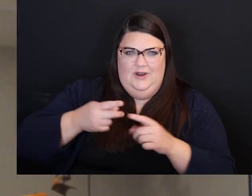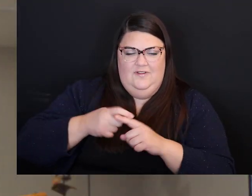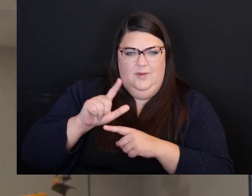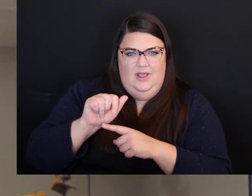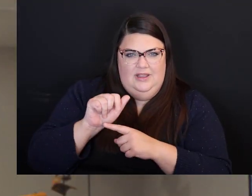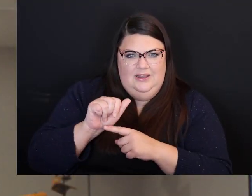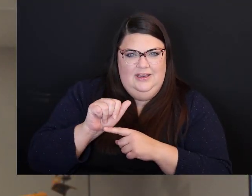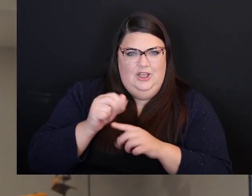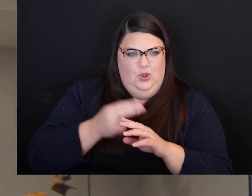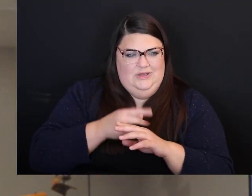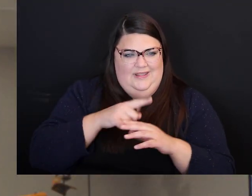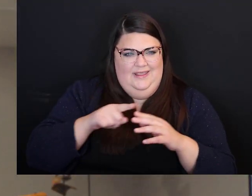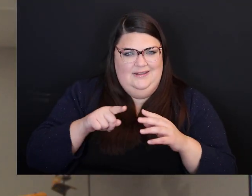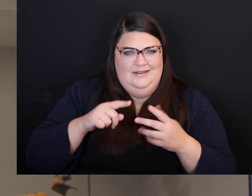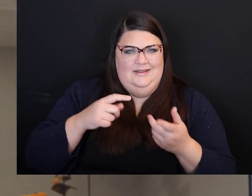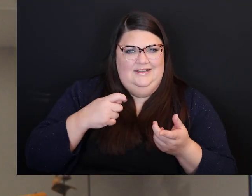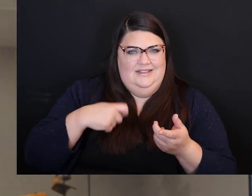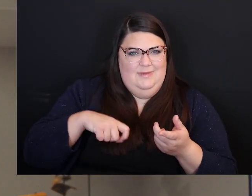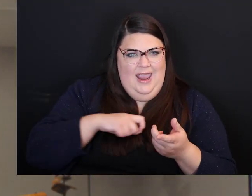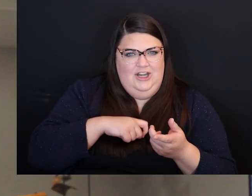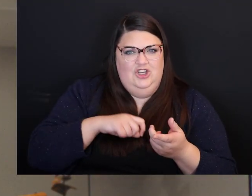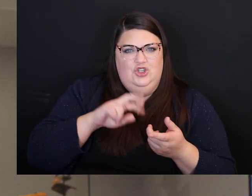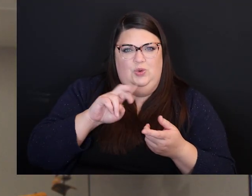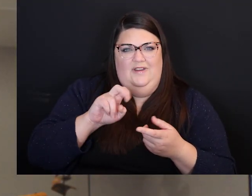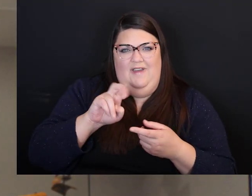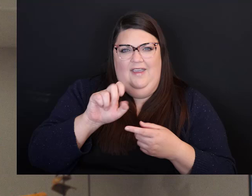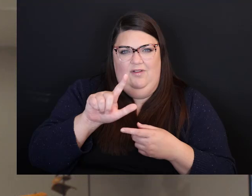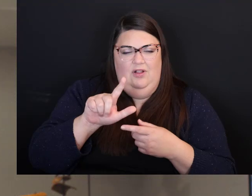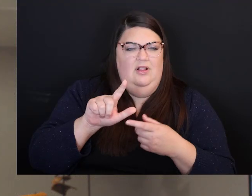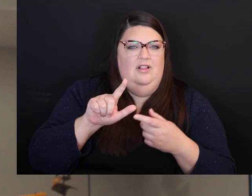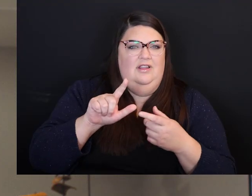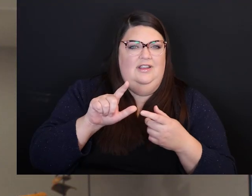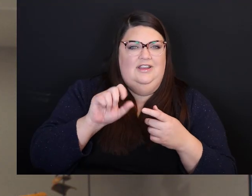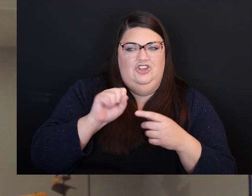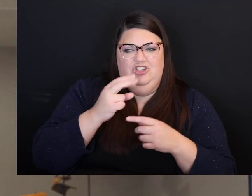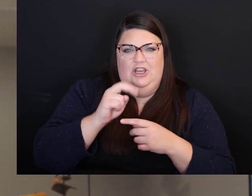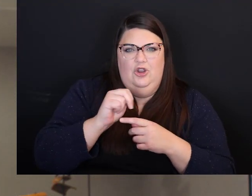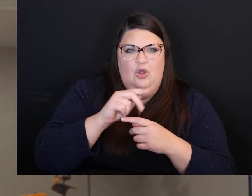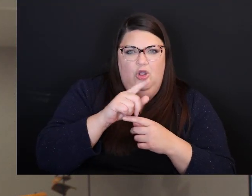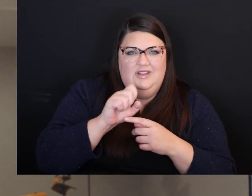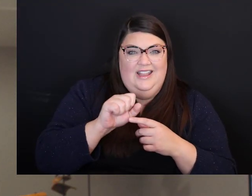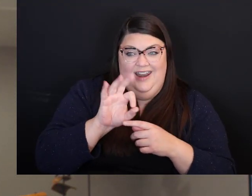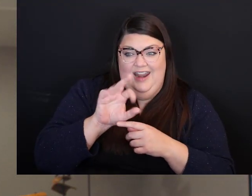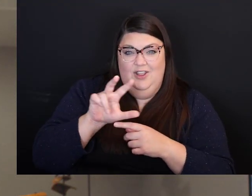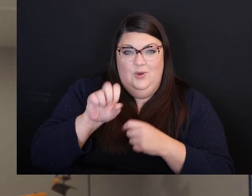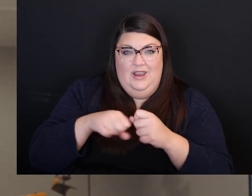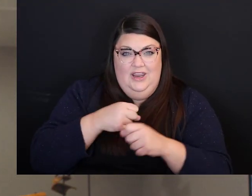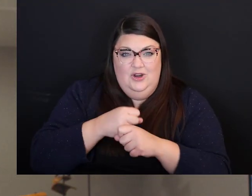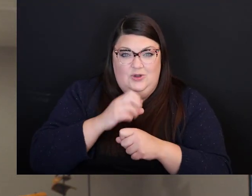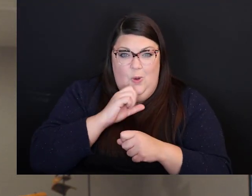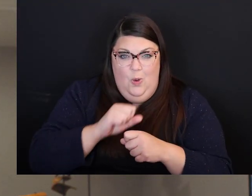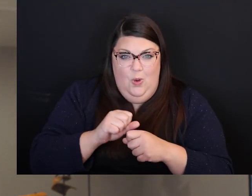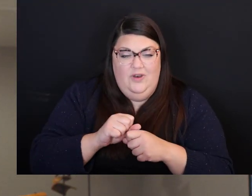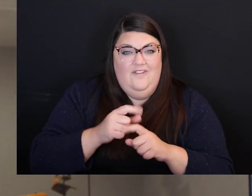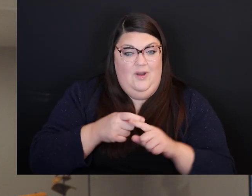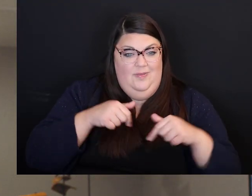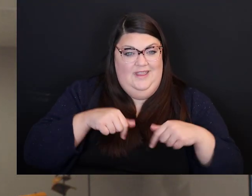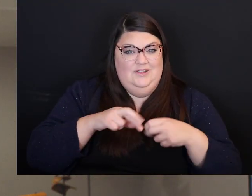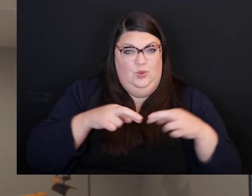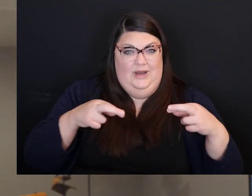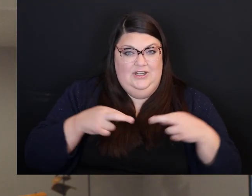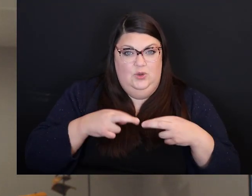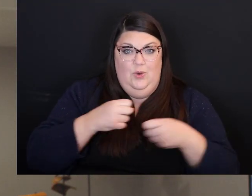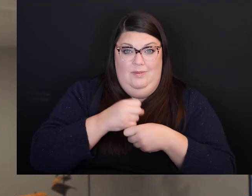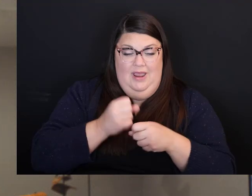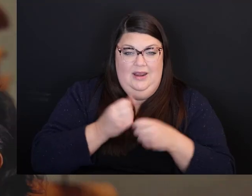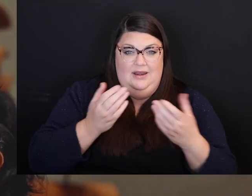right? I'm taking these Spanish revival shingles, roof tiles that are 93 years old, that come from this region, were